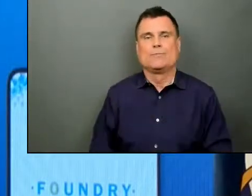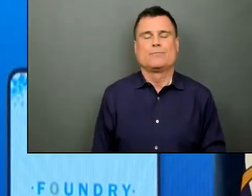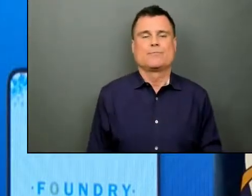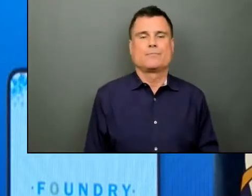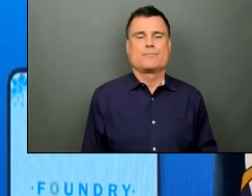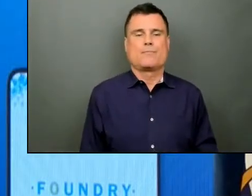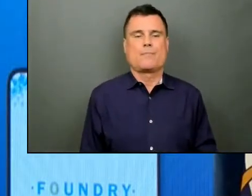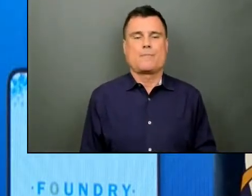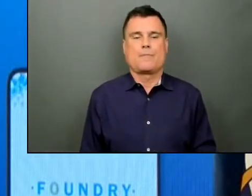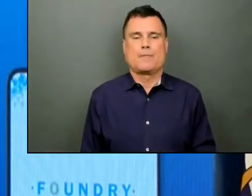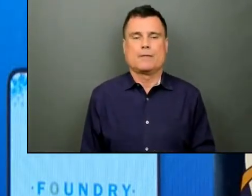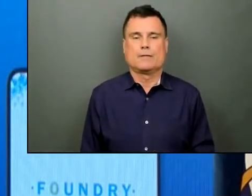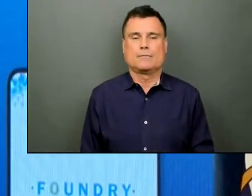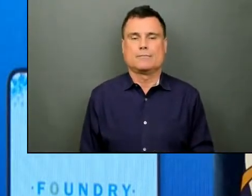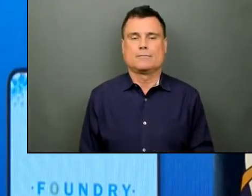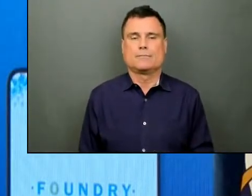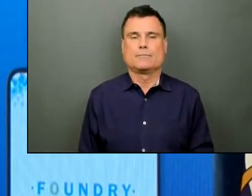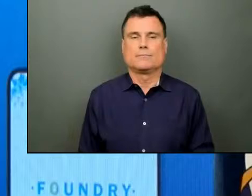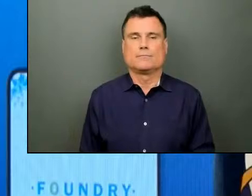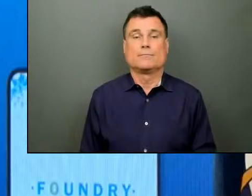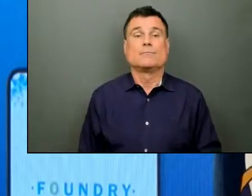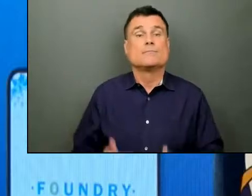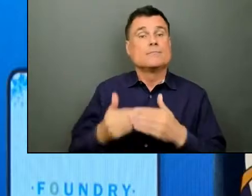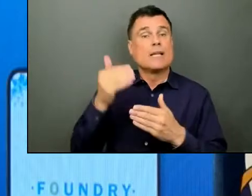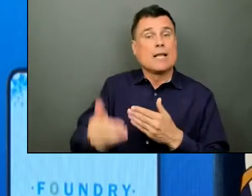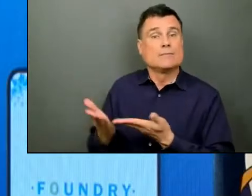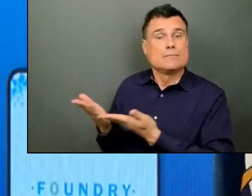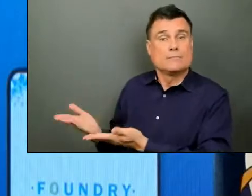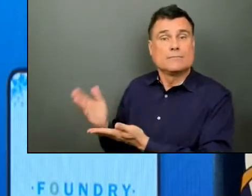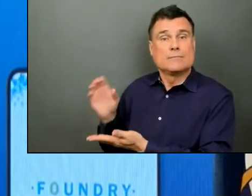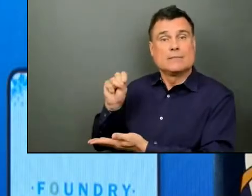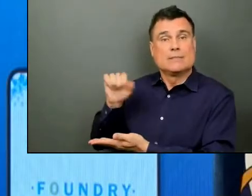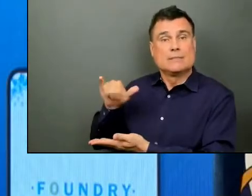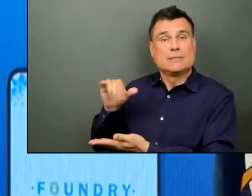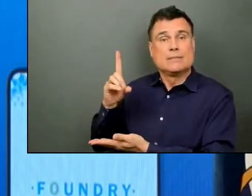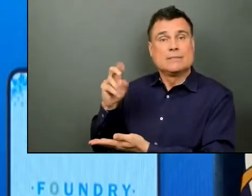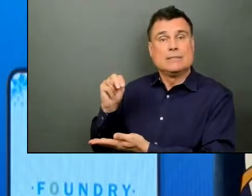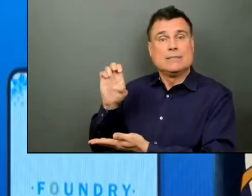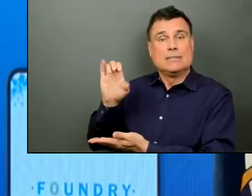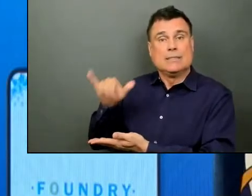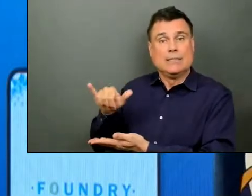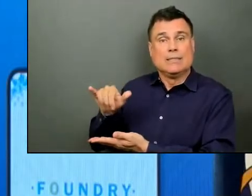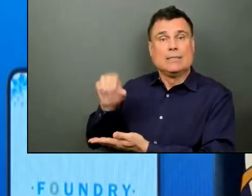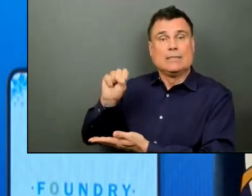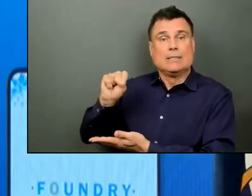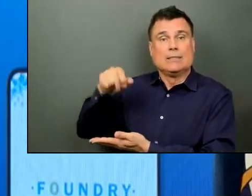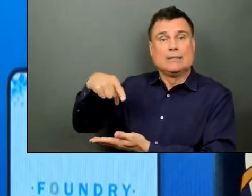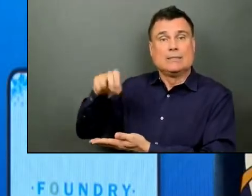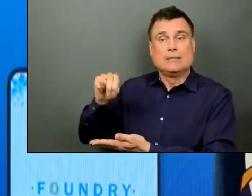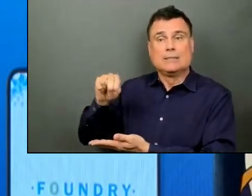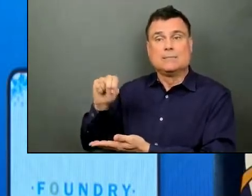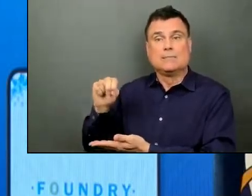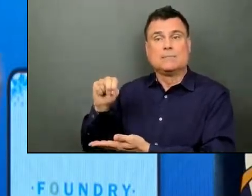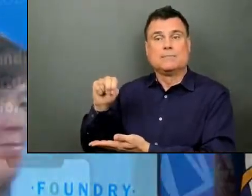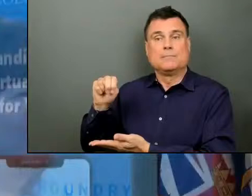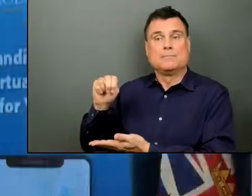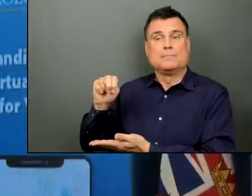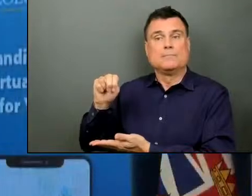to Sydney Spence, who's Foundry's youth advisor, to share what the application means to her.